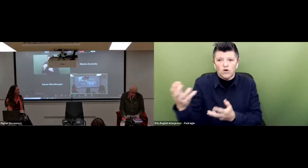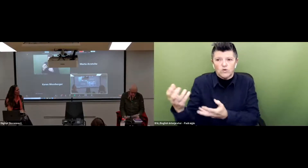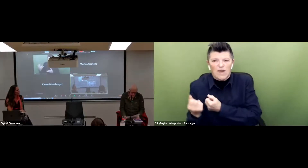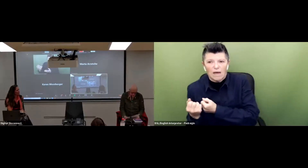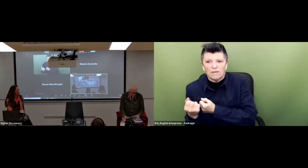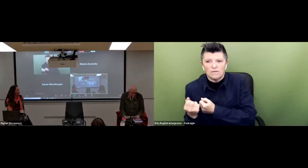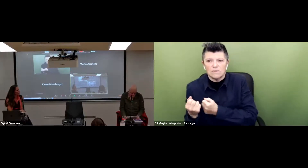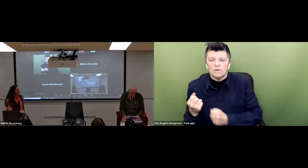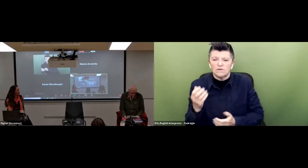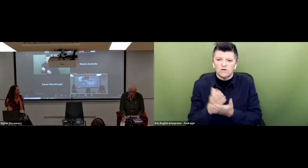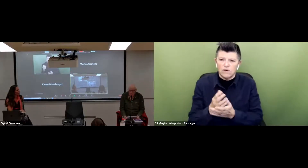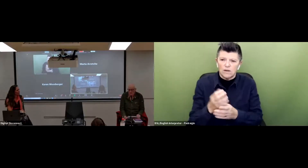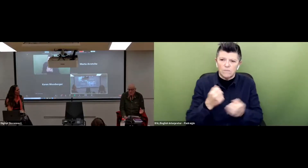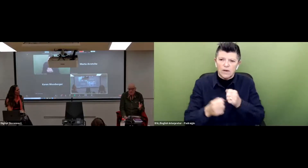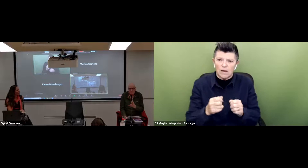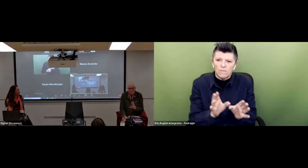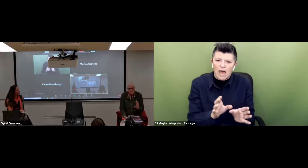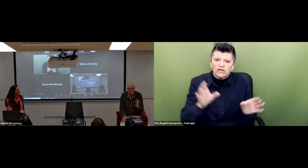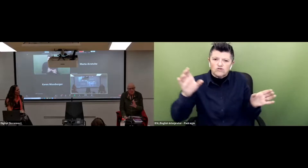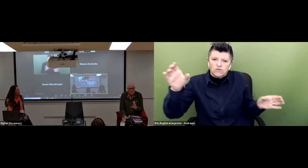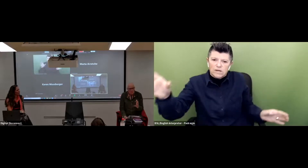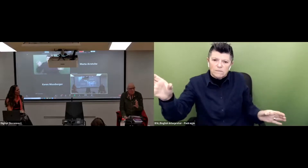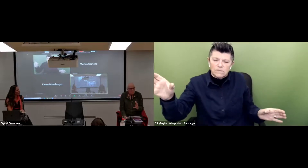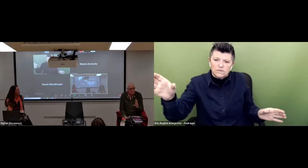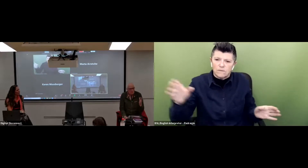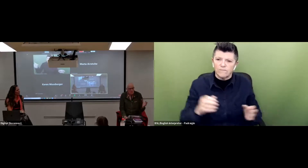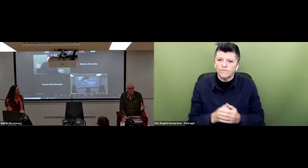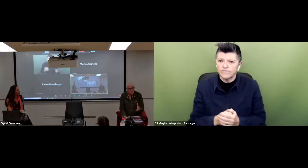of the extremes. I